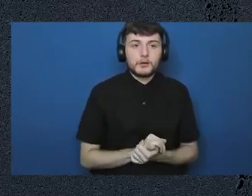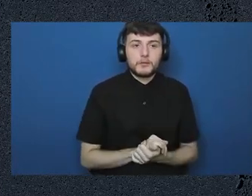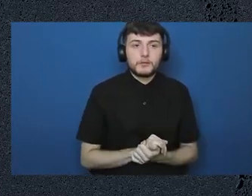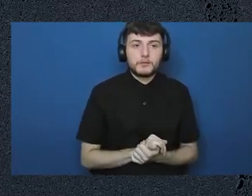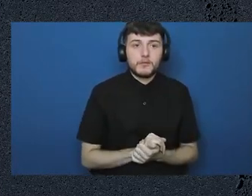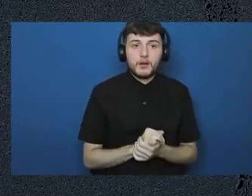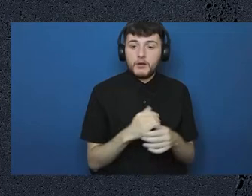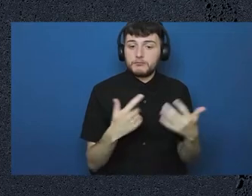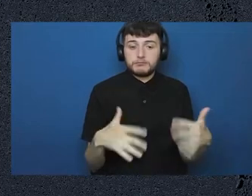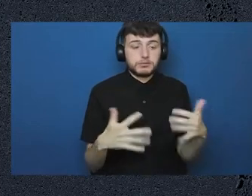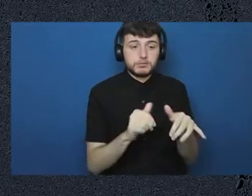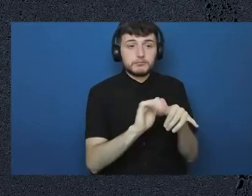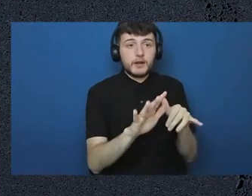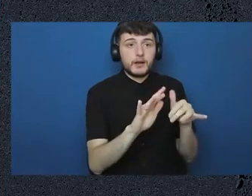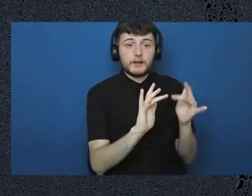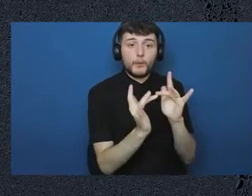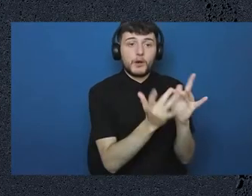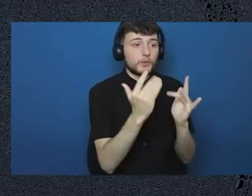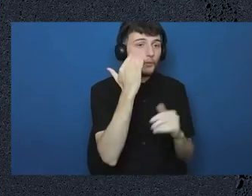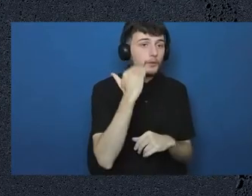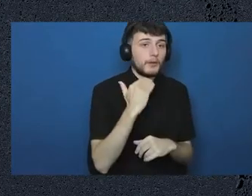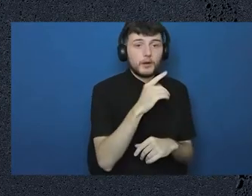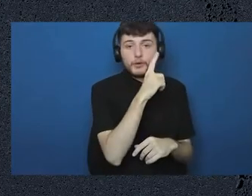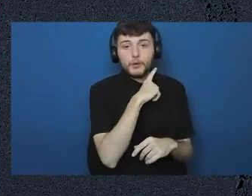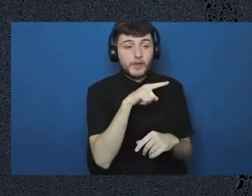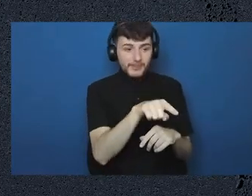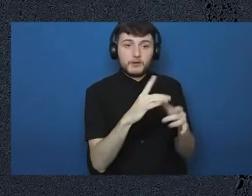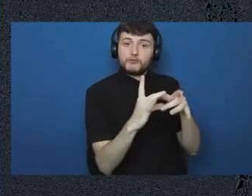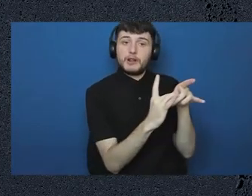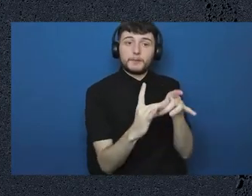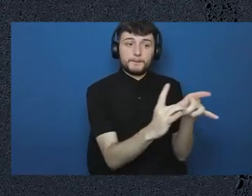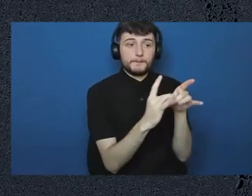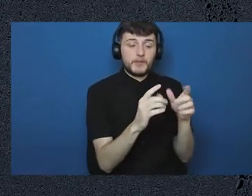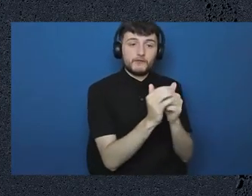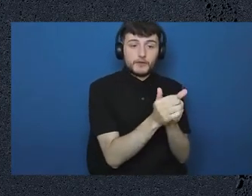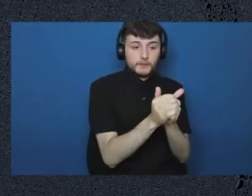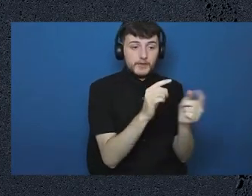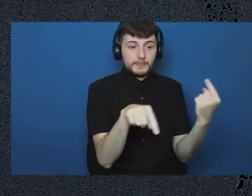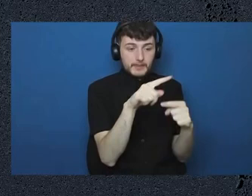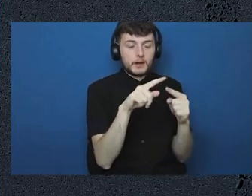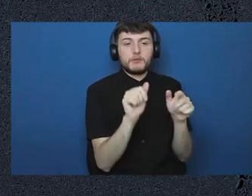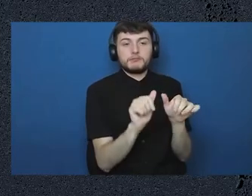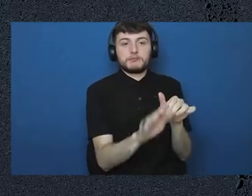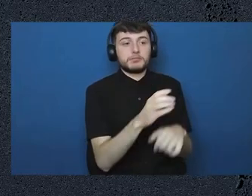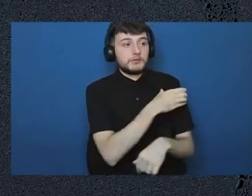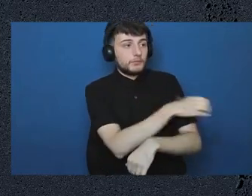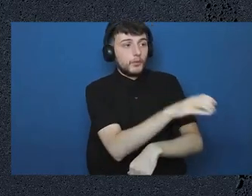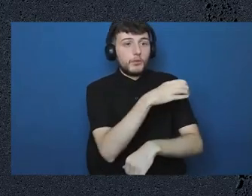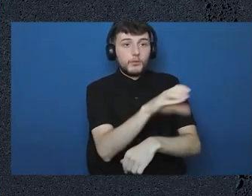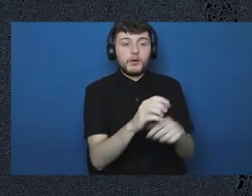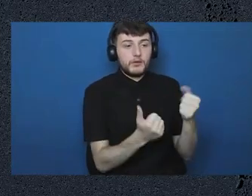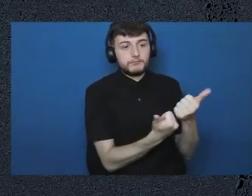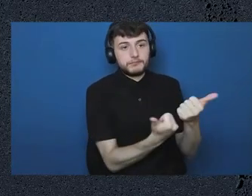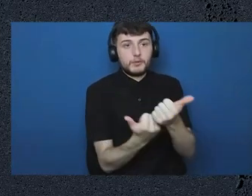who have each other's back. You know, it's through the friendships and the relationships that we can fully empower our life stories and our career pathways